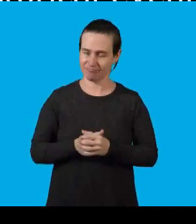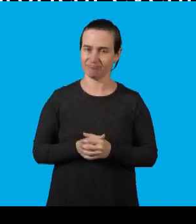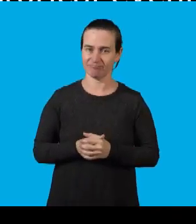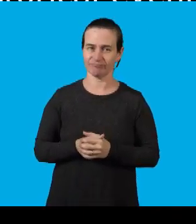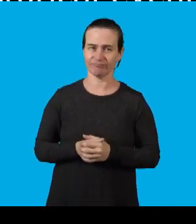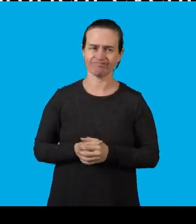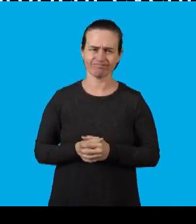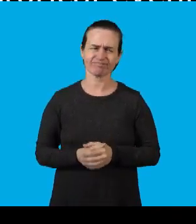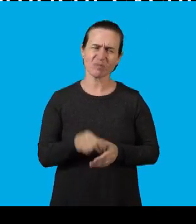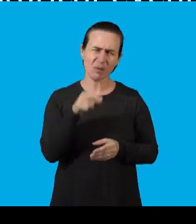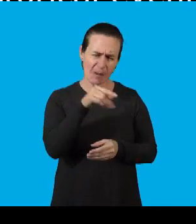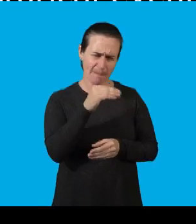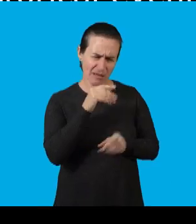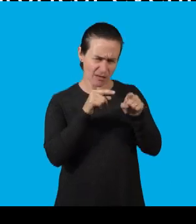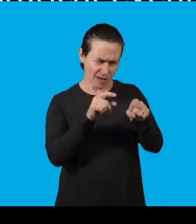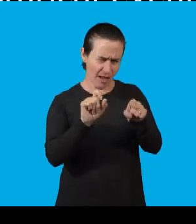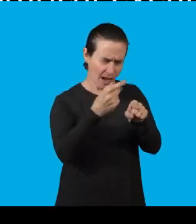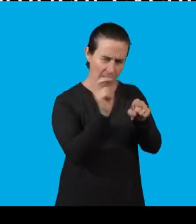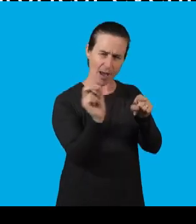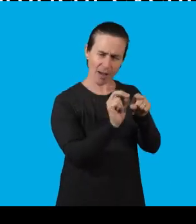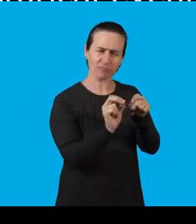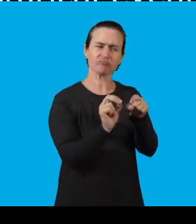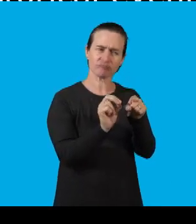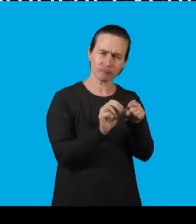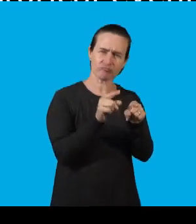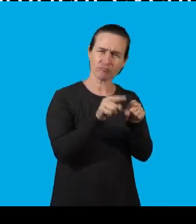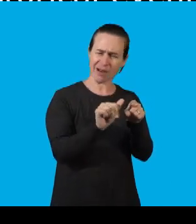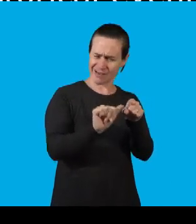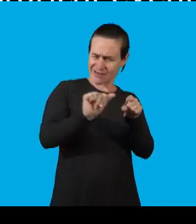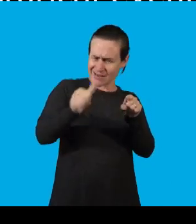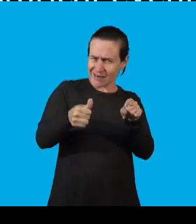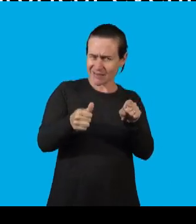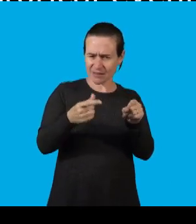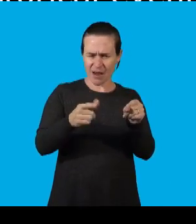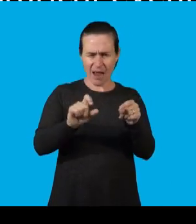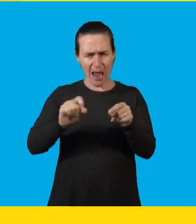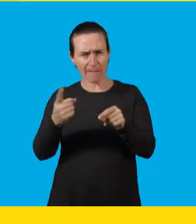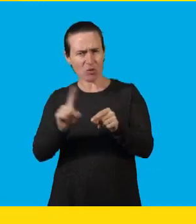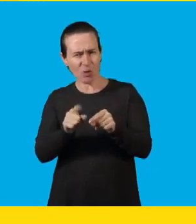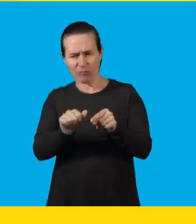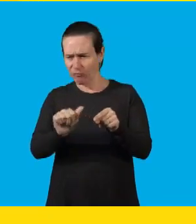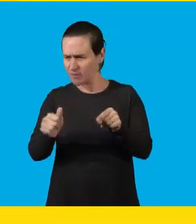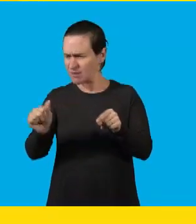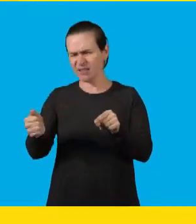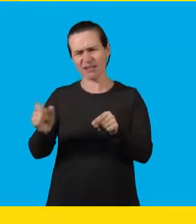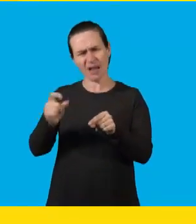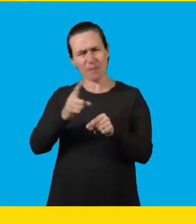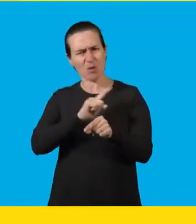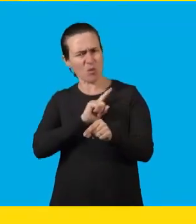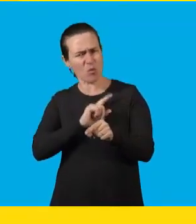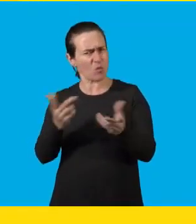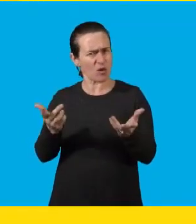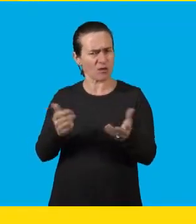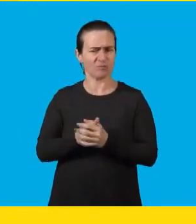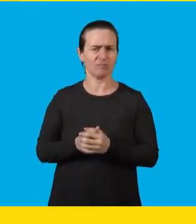action, then you need to ask yourself, what did it lead to? What was the result, or what was the next action